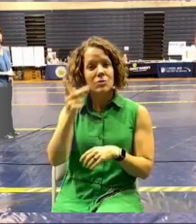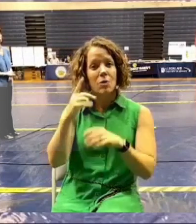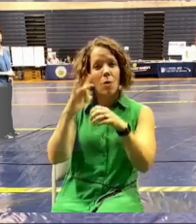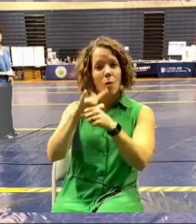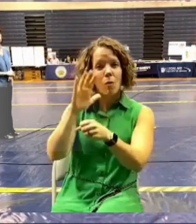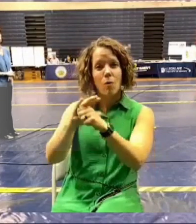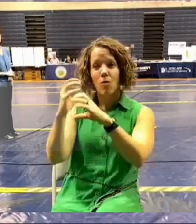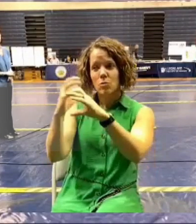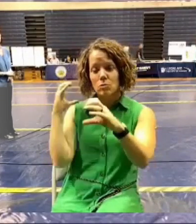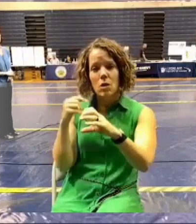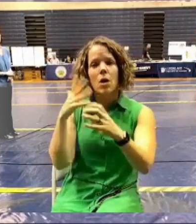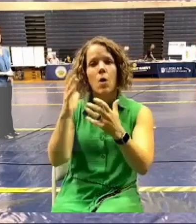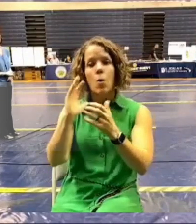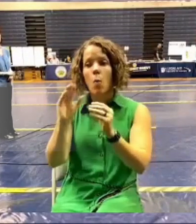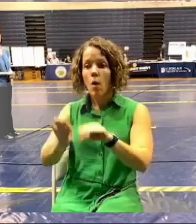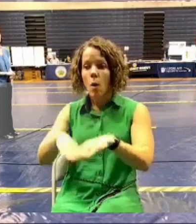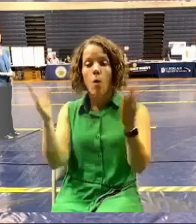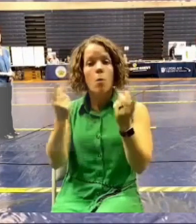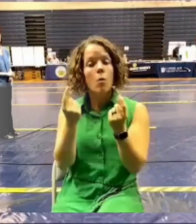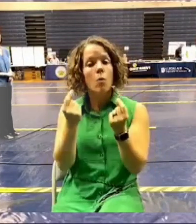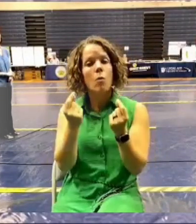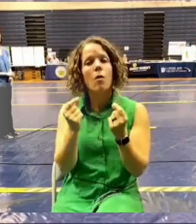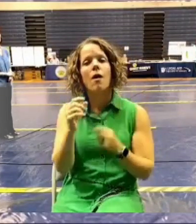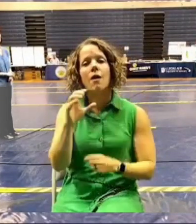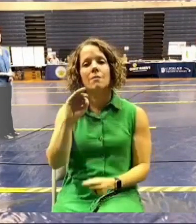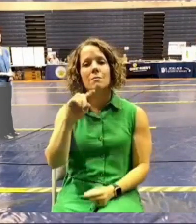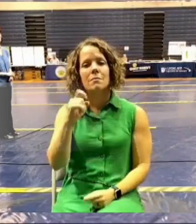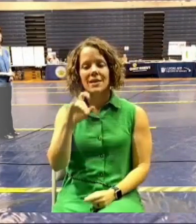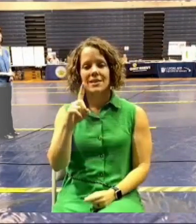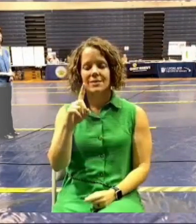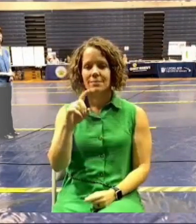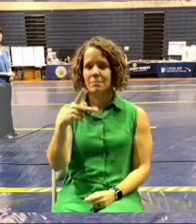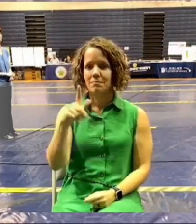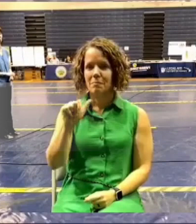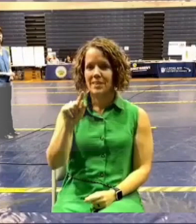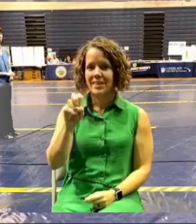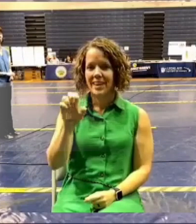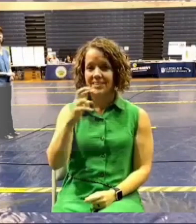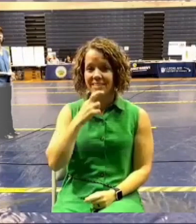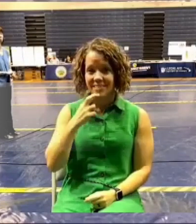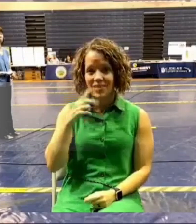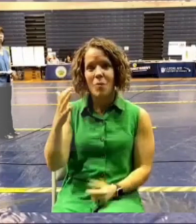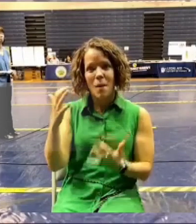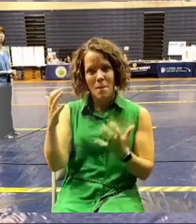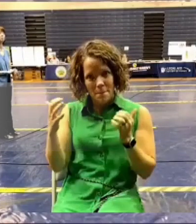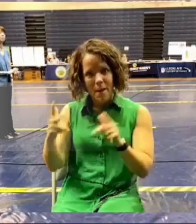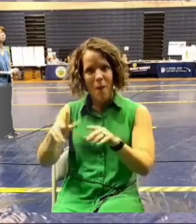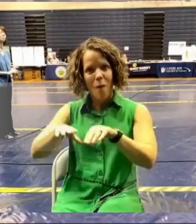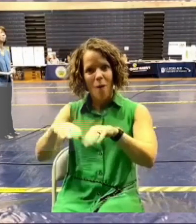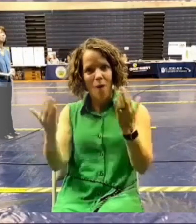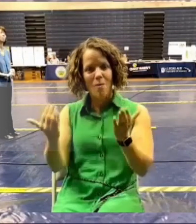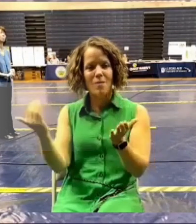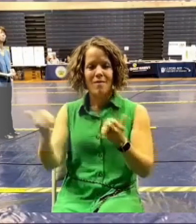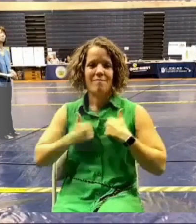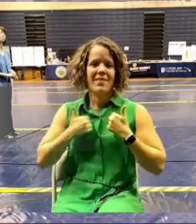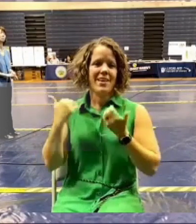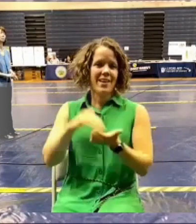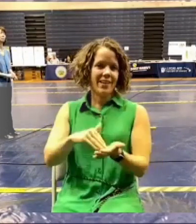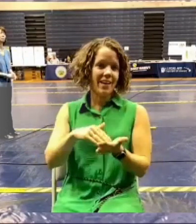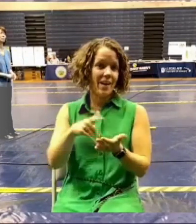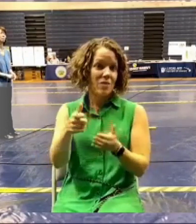same old location right there across. No definitive date yet, but it's definitely coming back. If you're on social media, you can see their